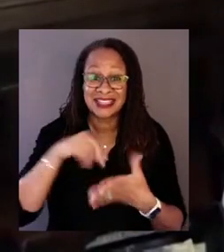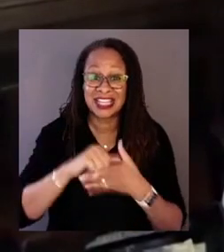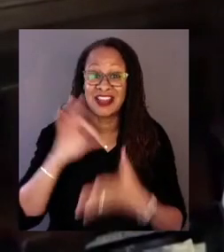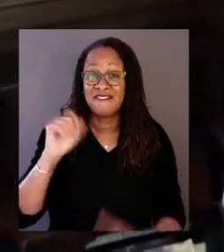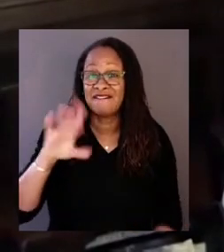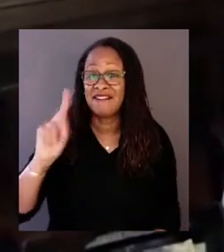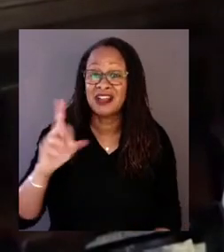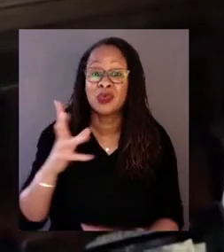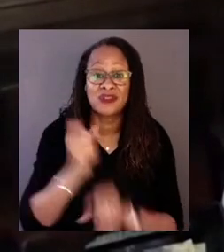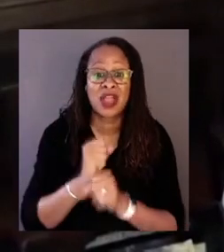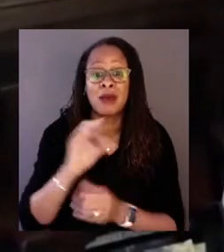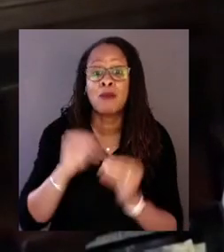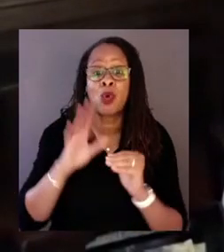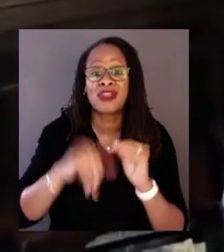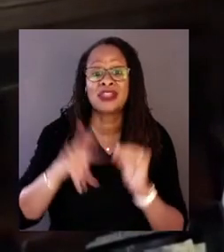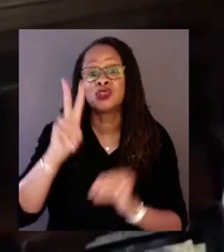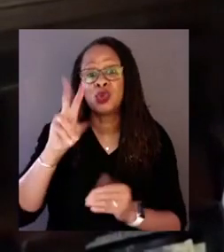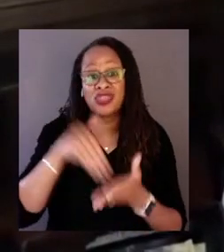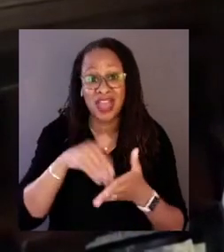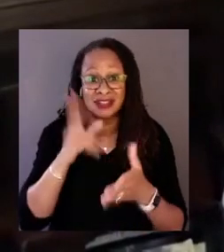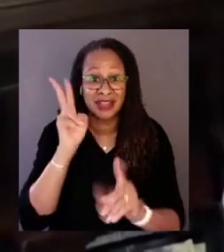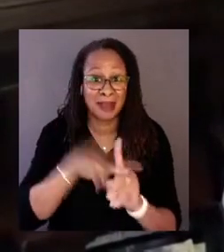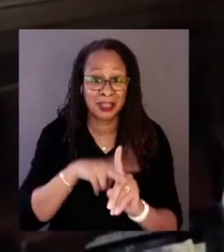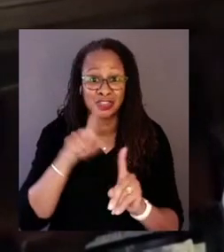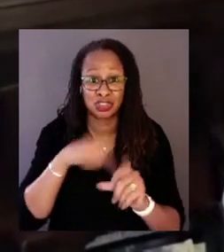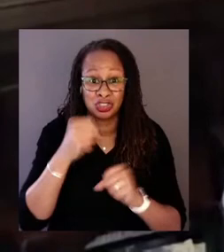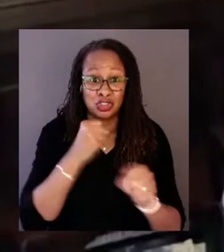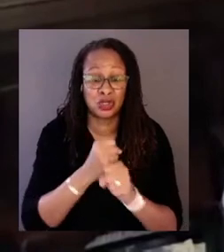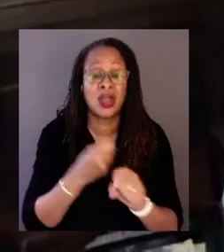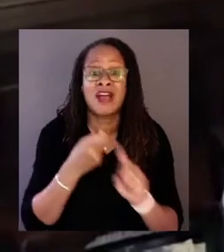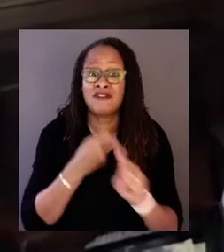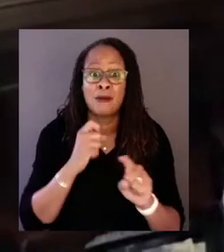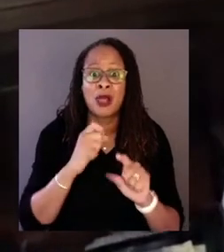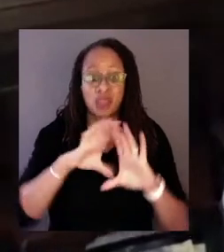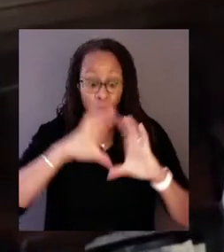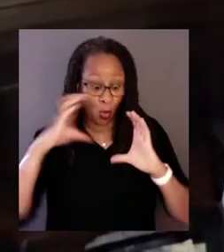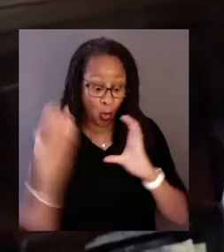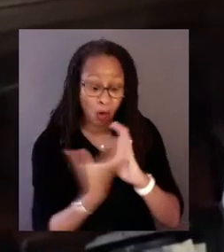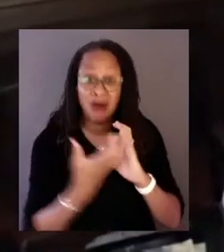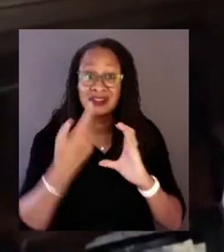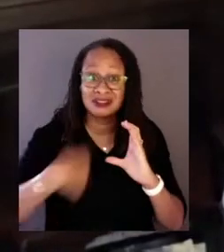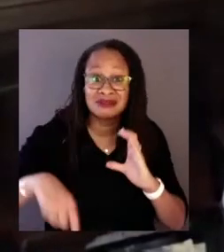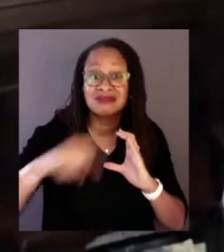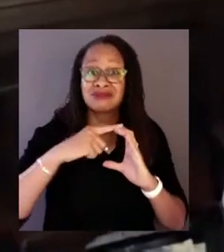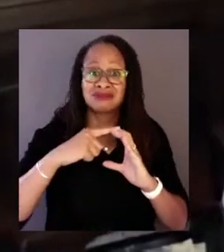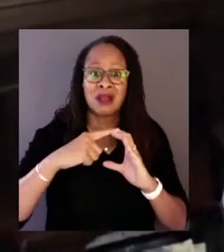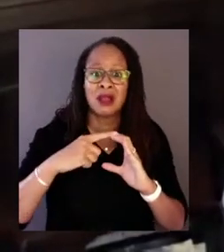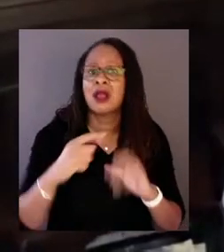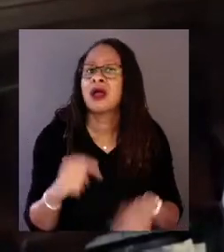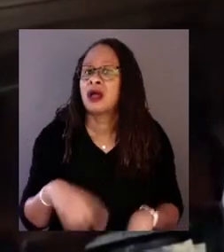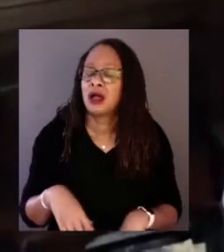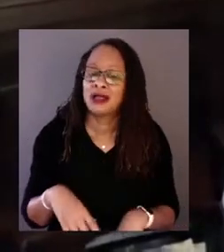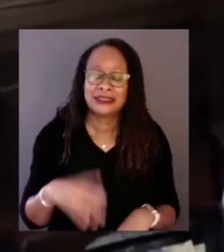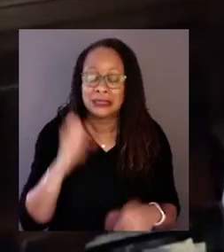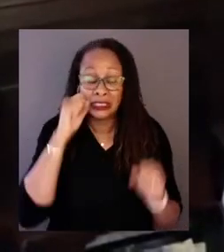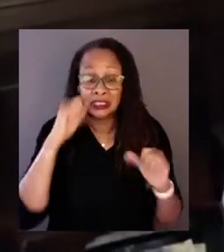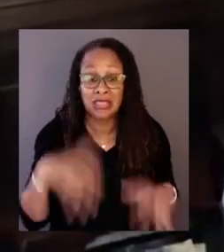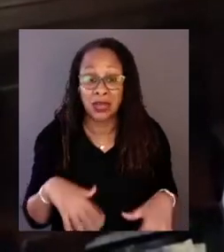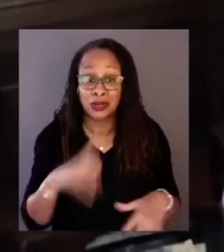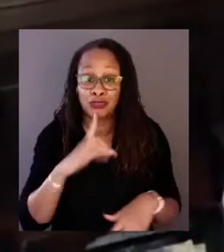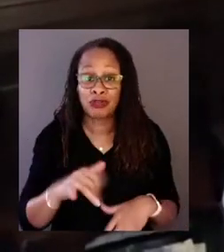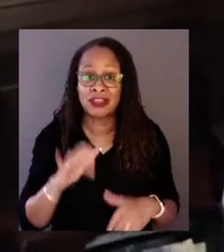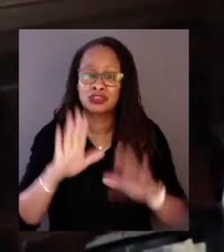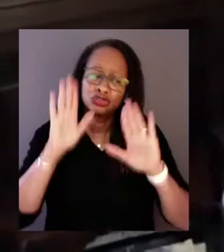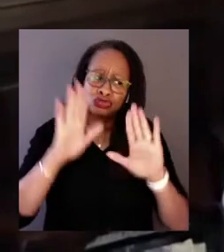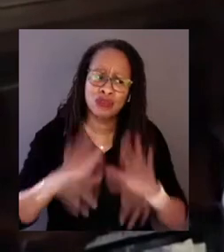2,000 applications this year from around the world. I mean, it is astounding. And so there's a great argument for